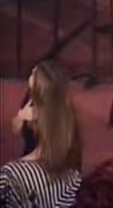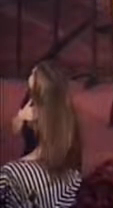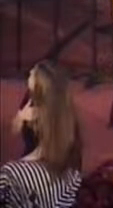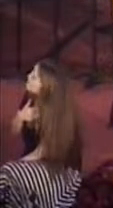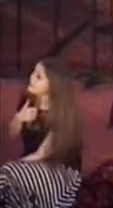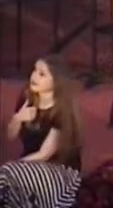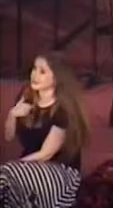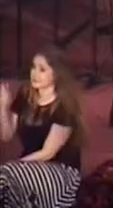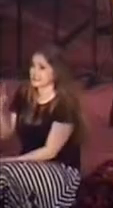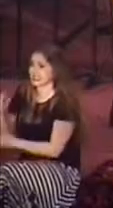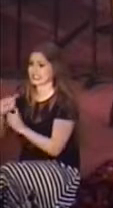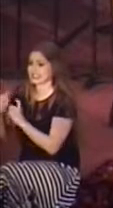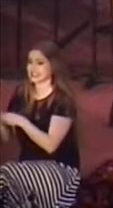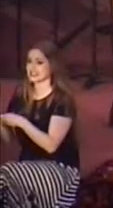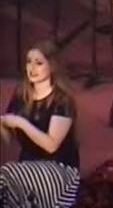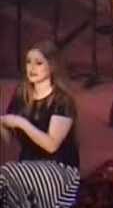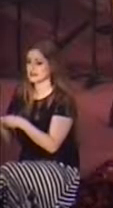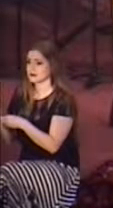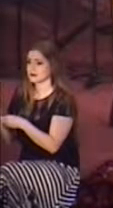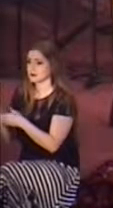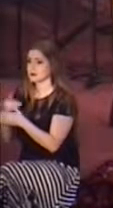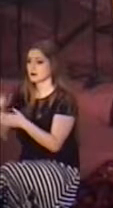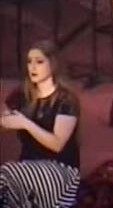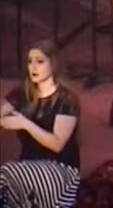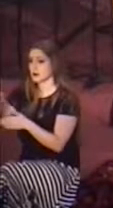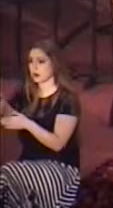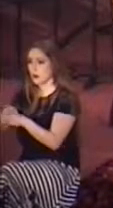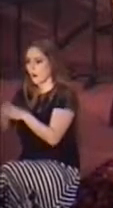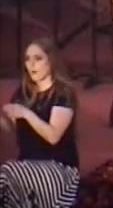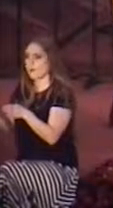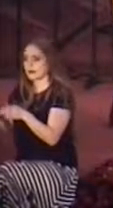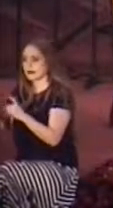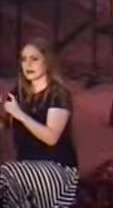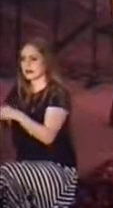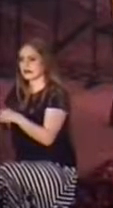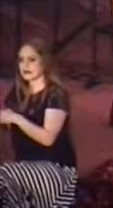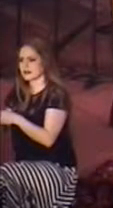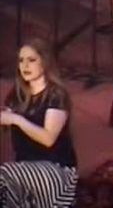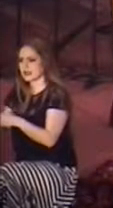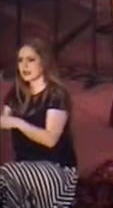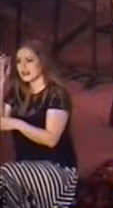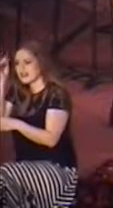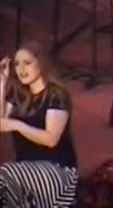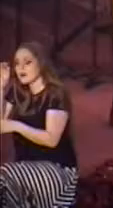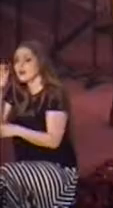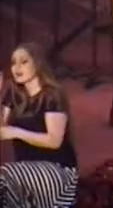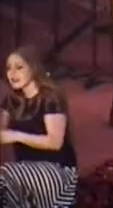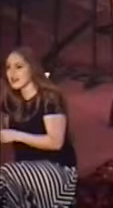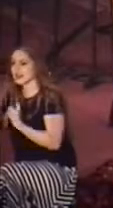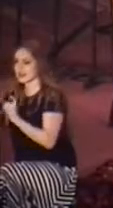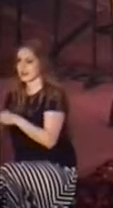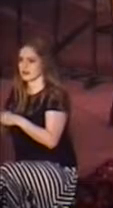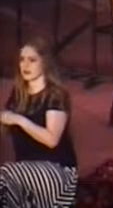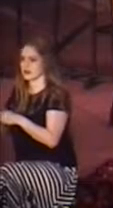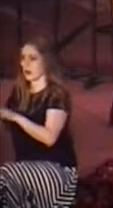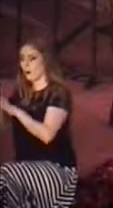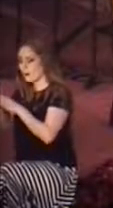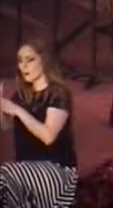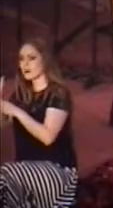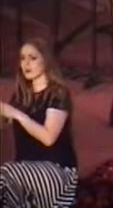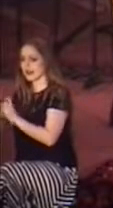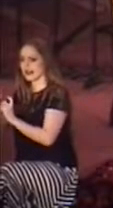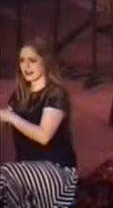gift. So before you open the gift, think about that gift. Open that one. And really, you don't